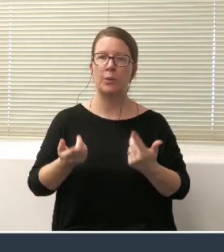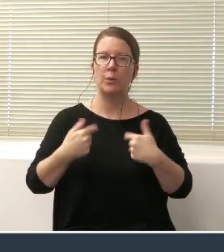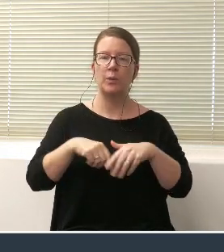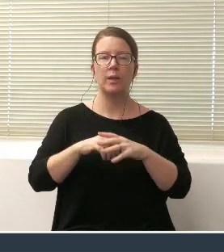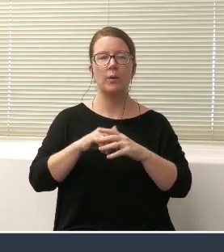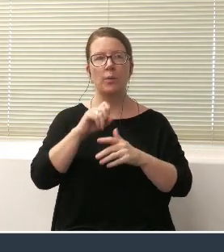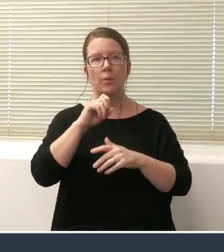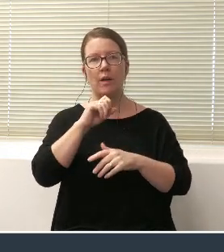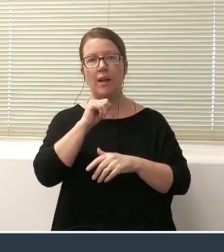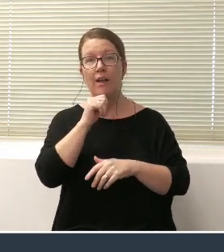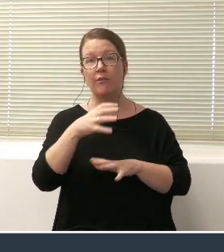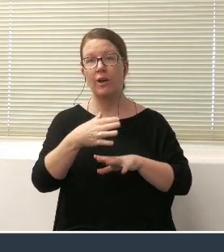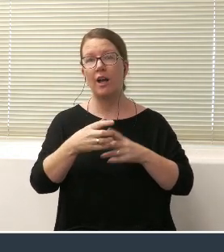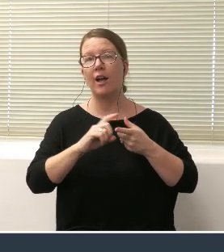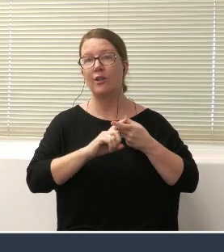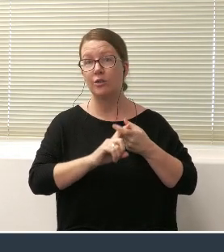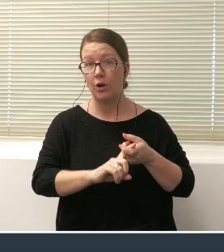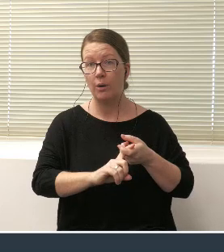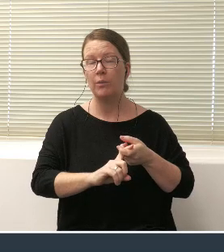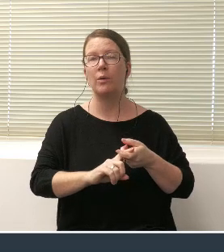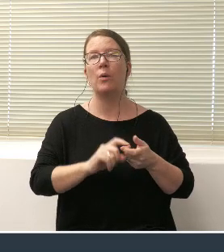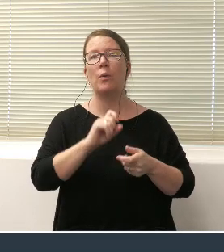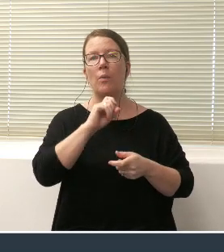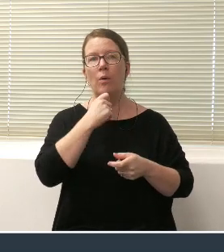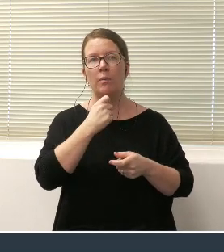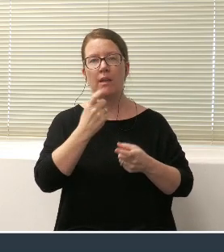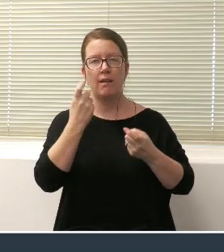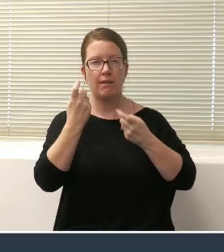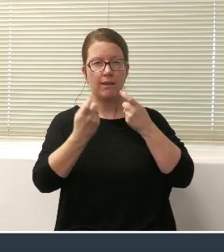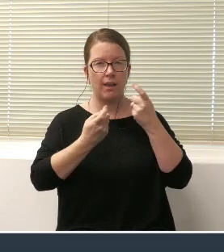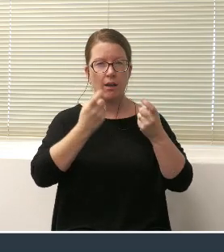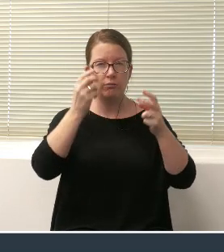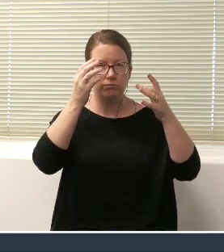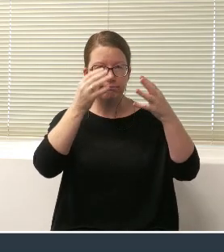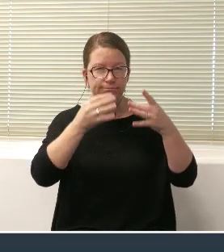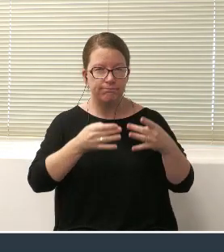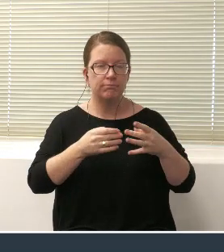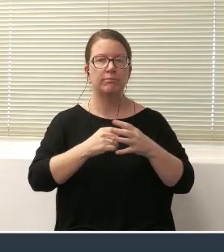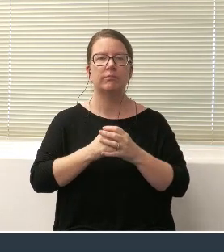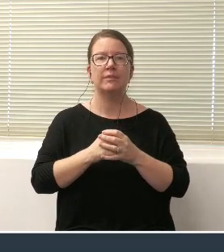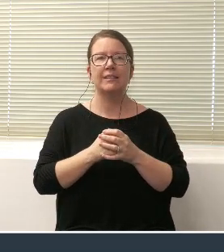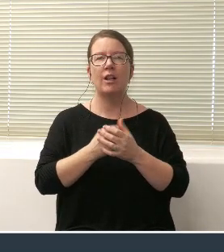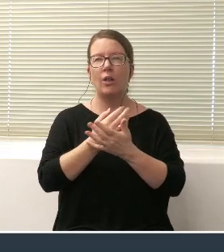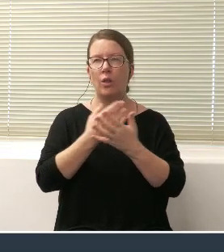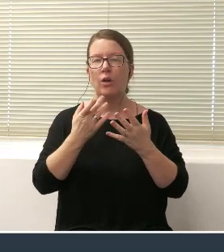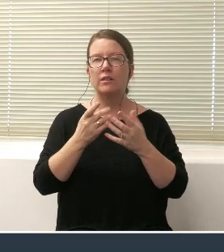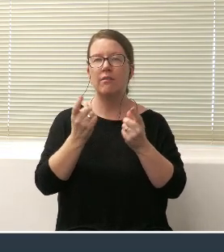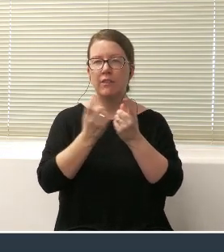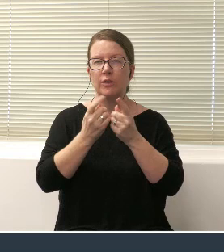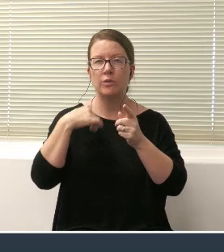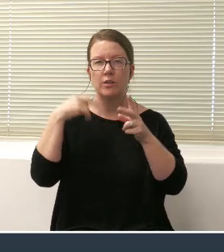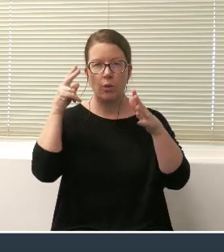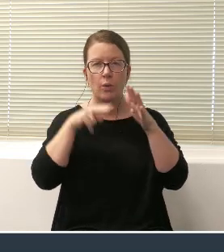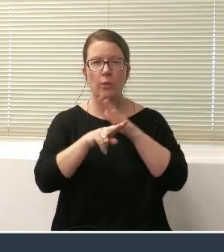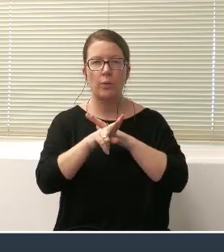if adopted, we will be going into carefully. There's several considerations we need to look at. Things